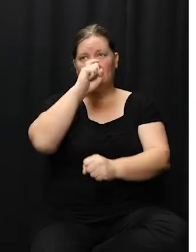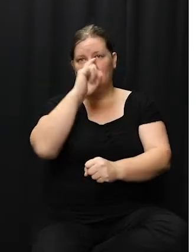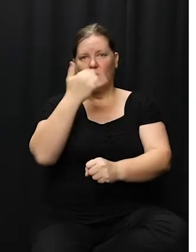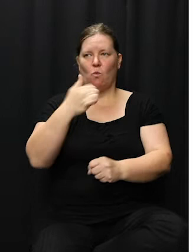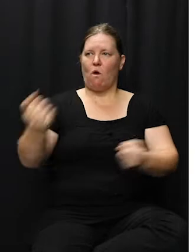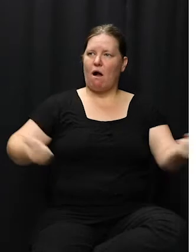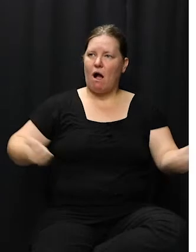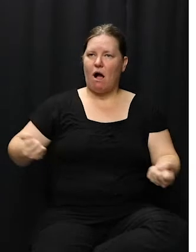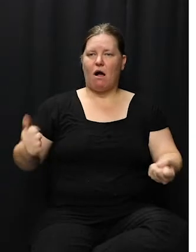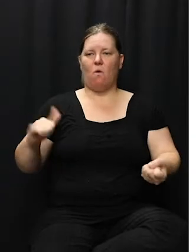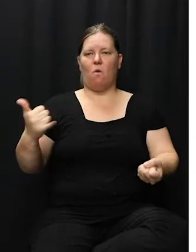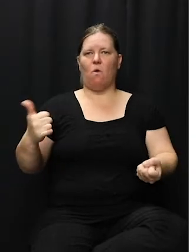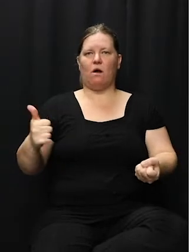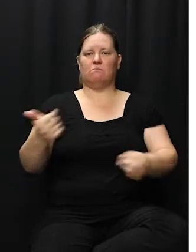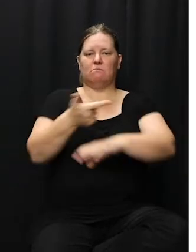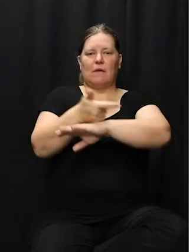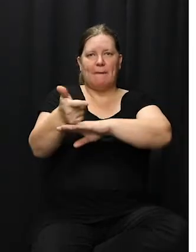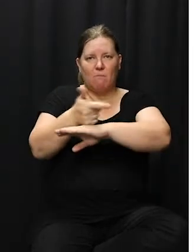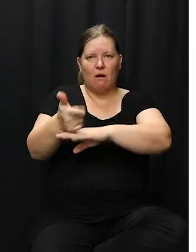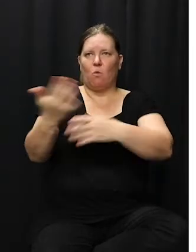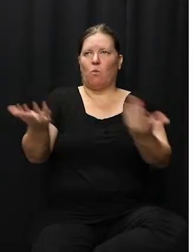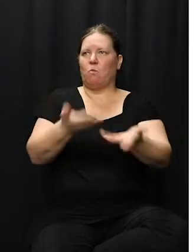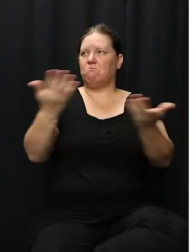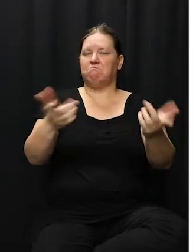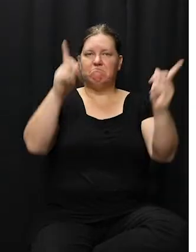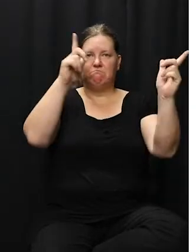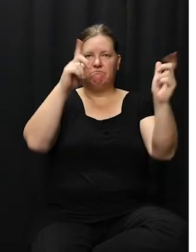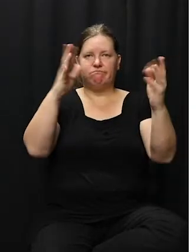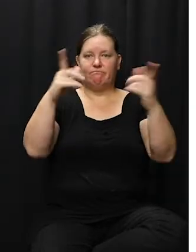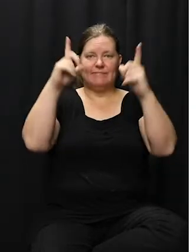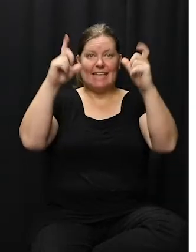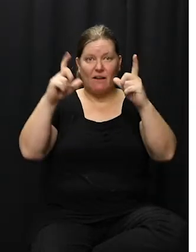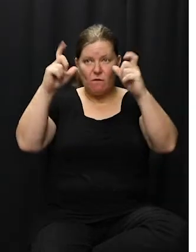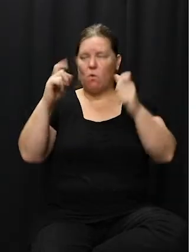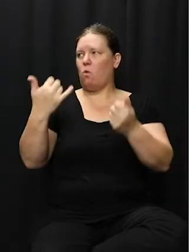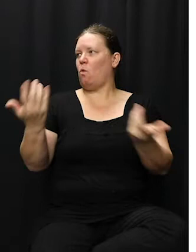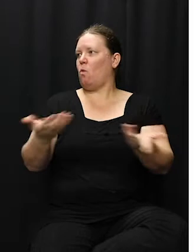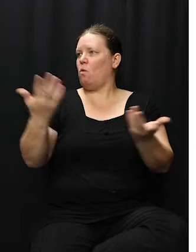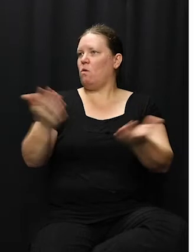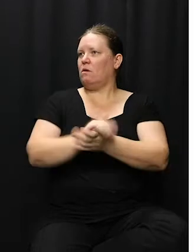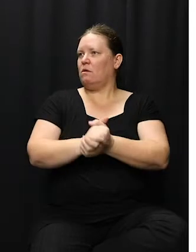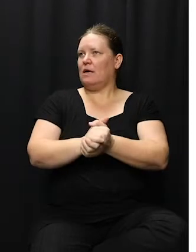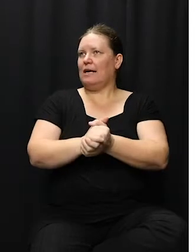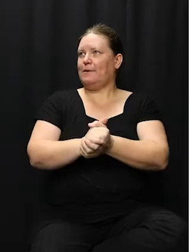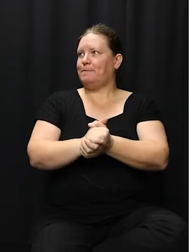like sister or car or, you know, film camera or take a photo or,